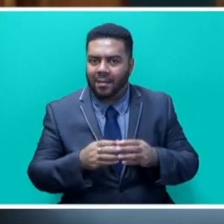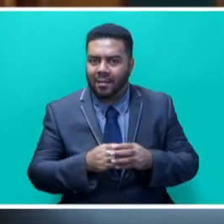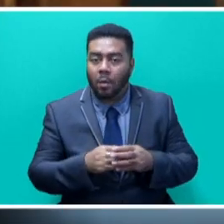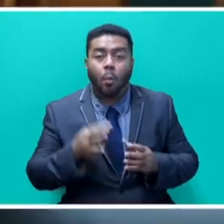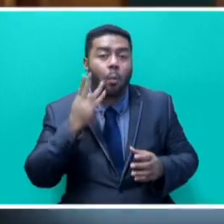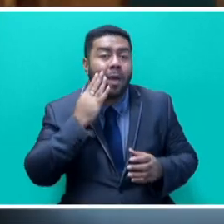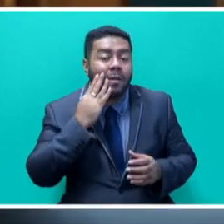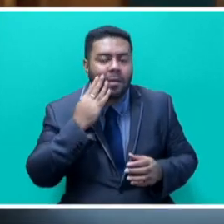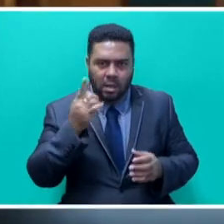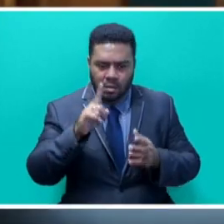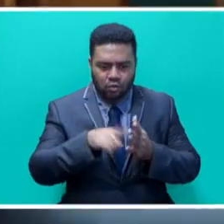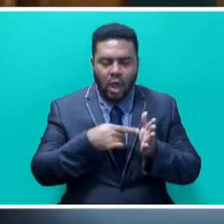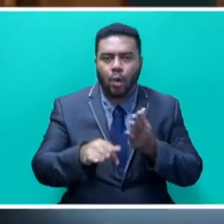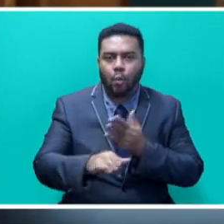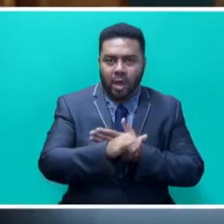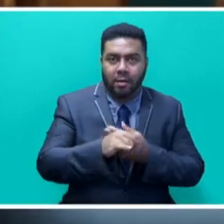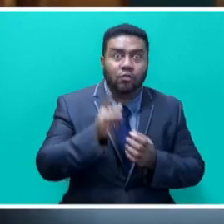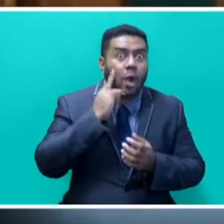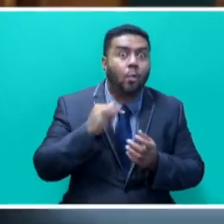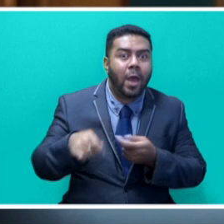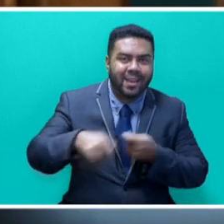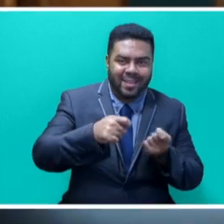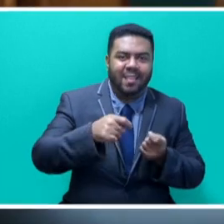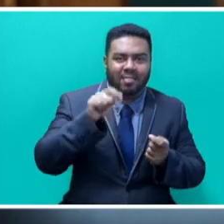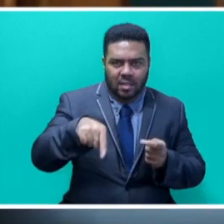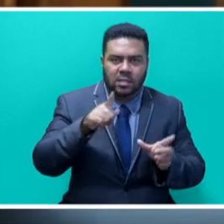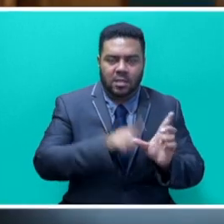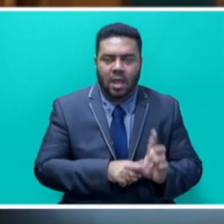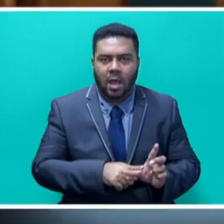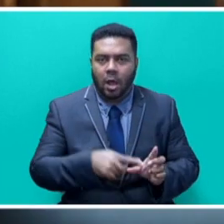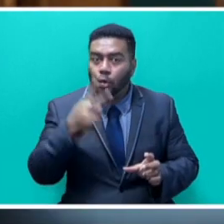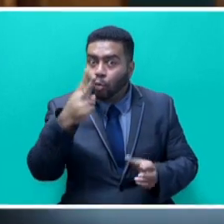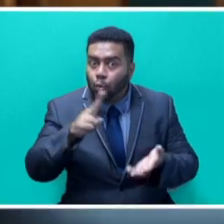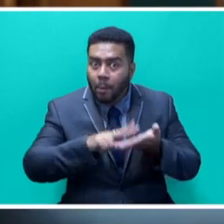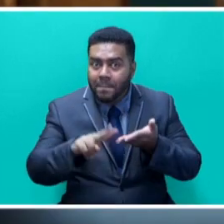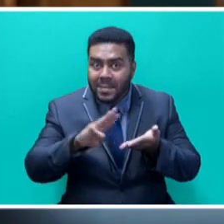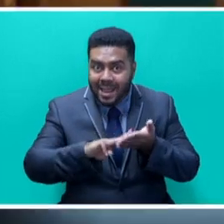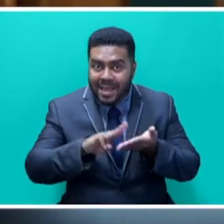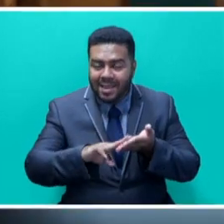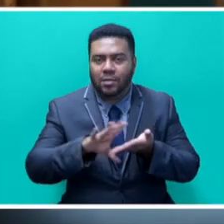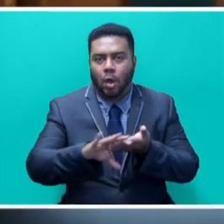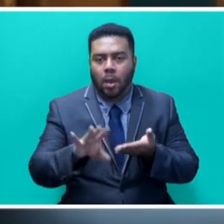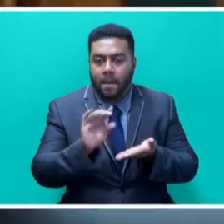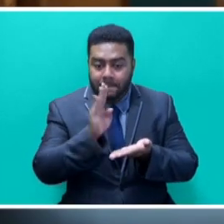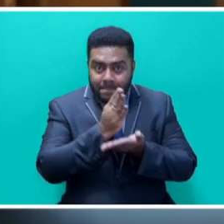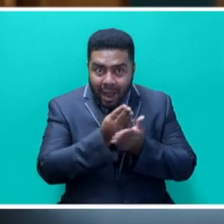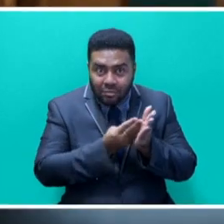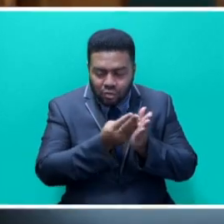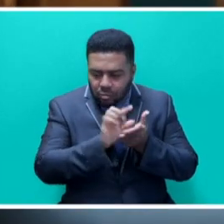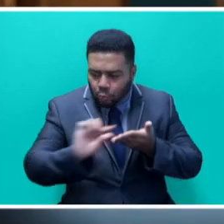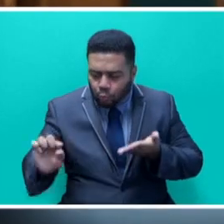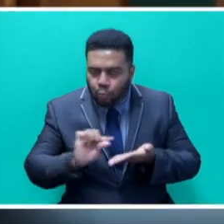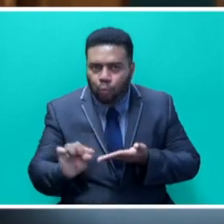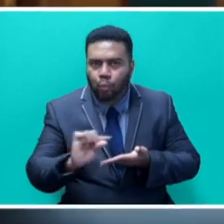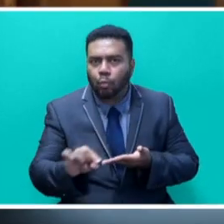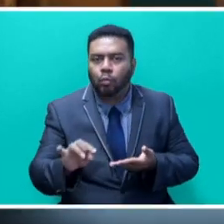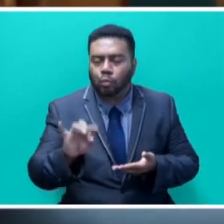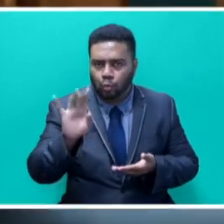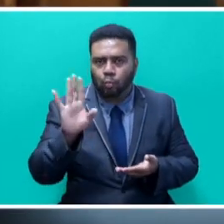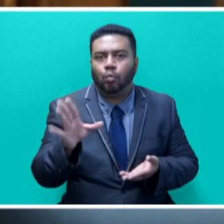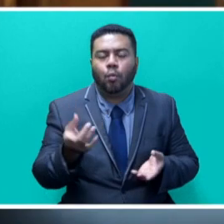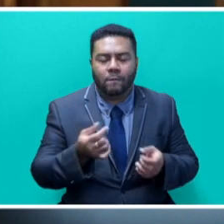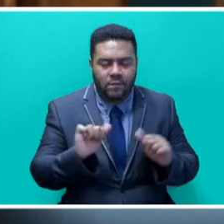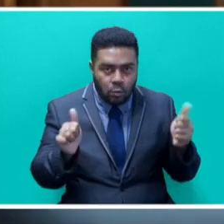this year. A $2 million budget for this financial year will be devoted entirely to completing the preparatory work. It